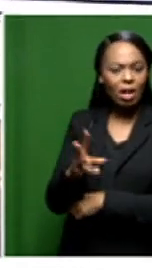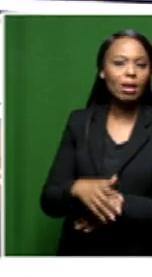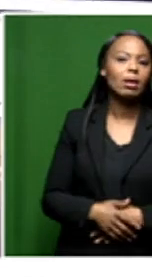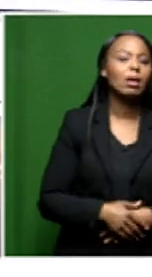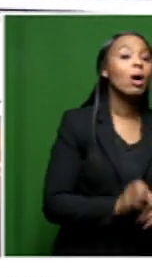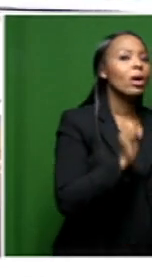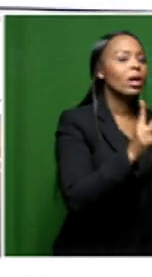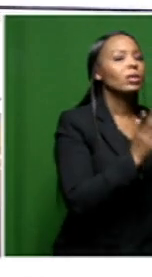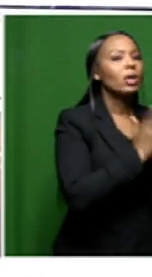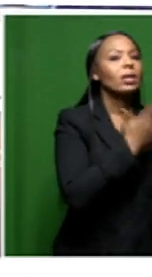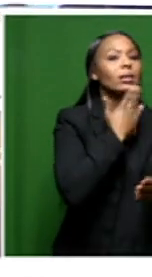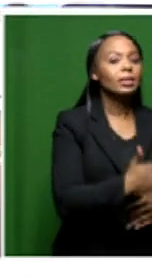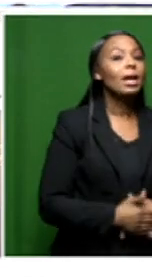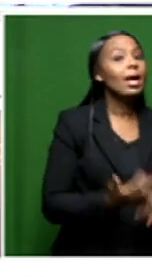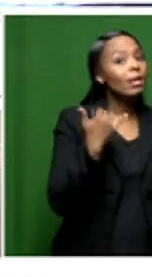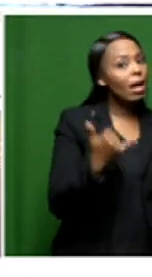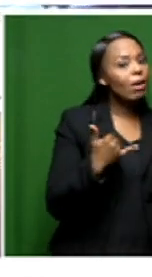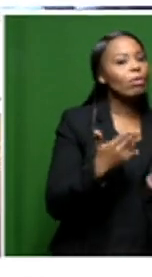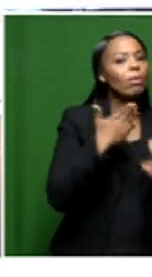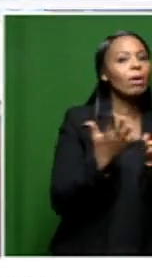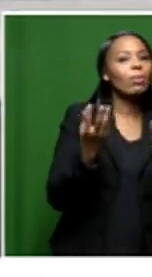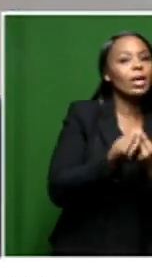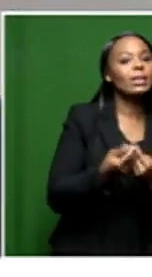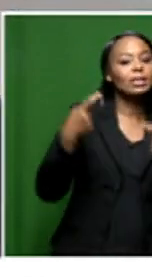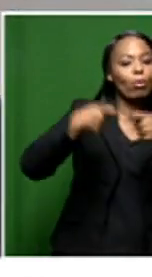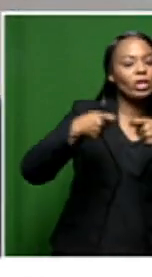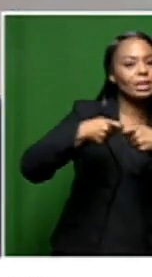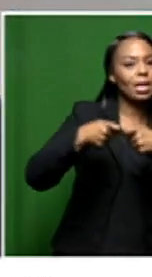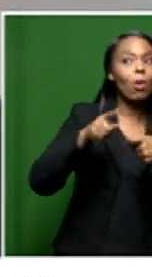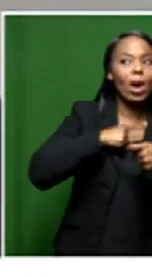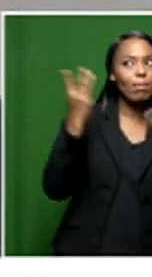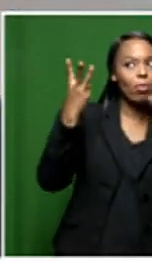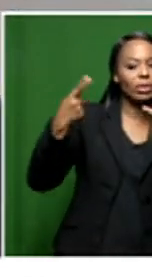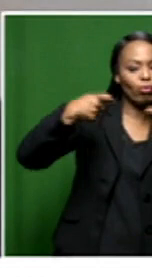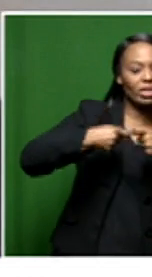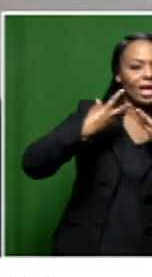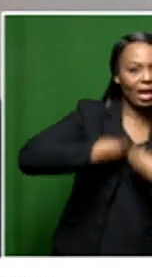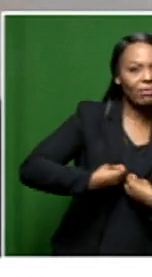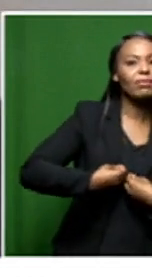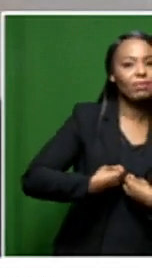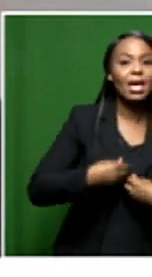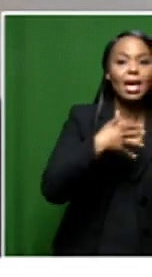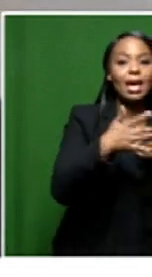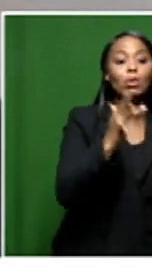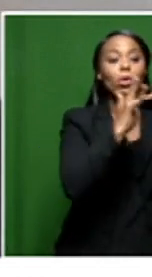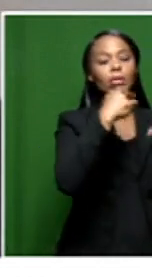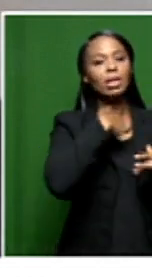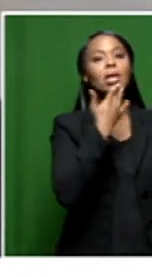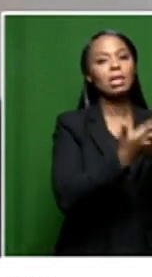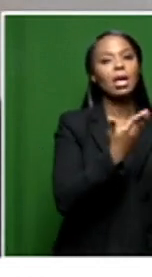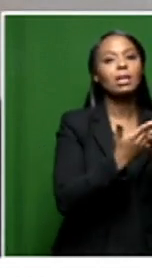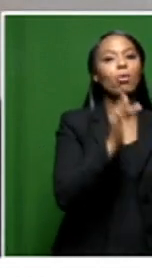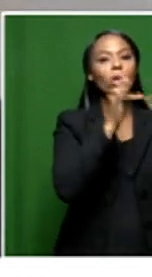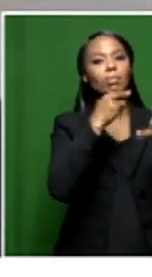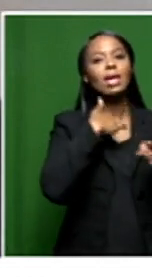Thanks. So currently, I'm actually working with the sponsors of the project, mm-hmm. as well as anyone that would like to contact me. So please do contact me on my email